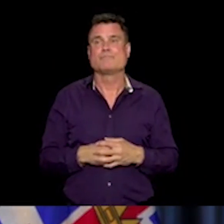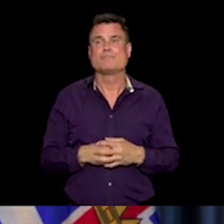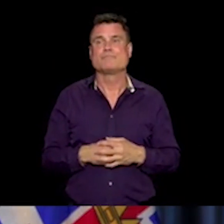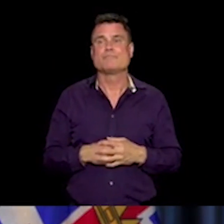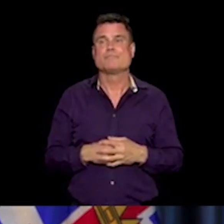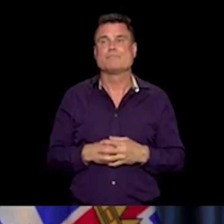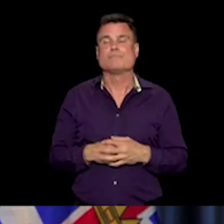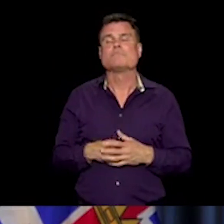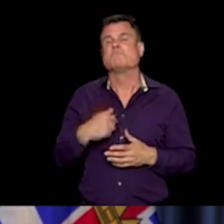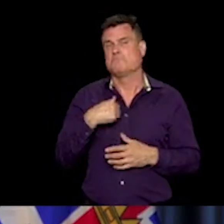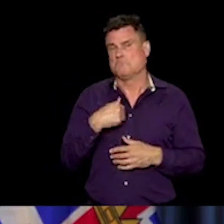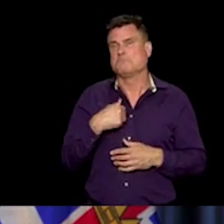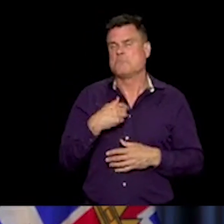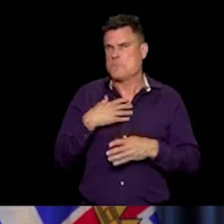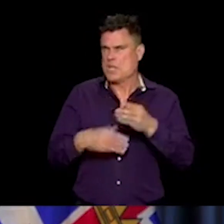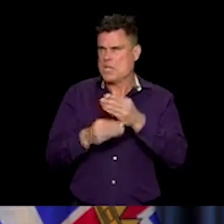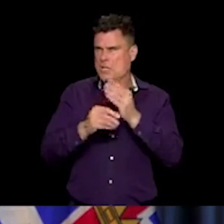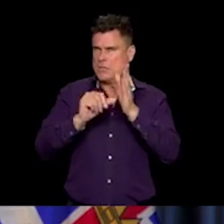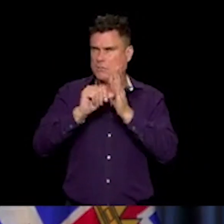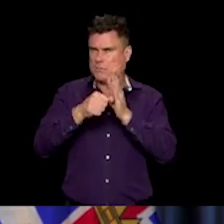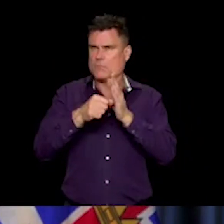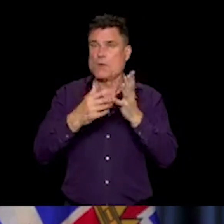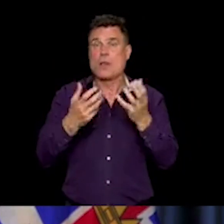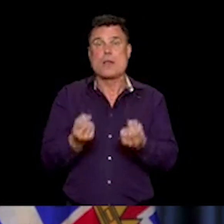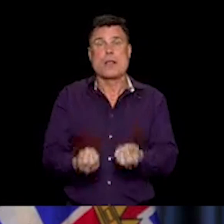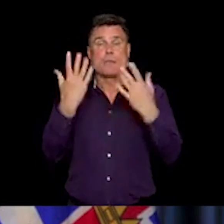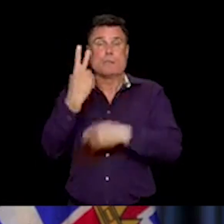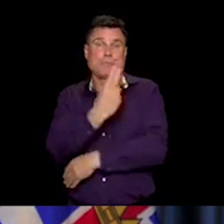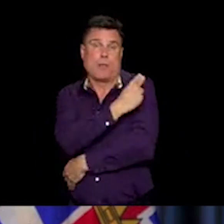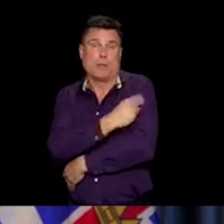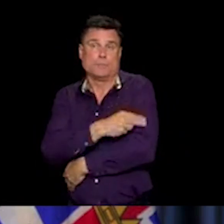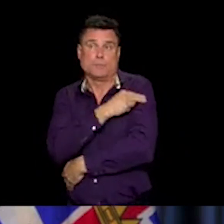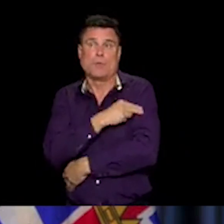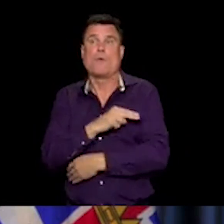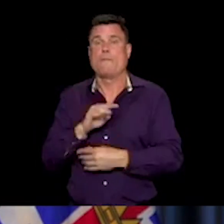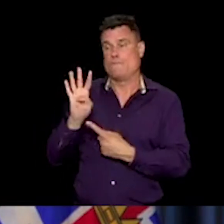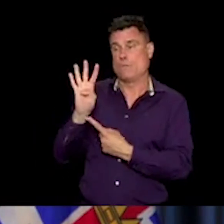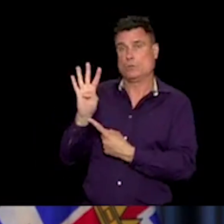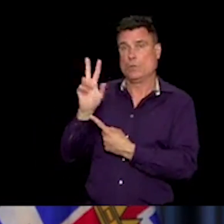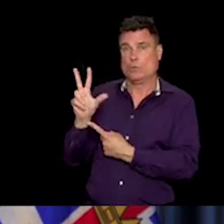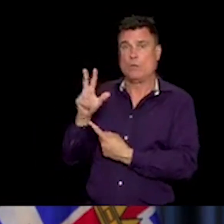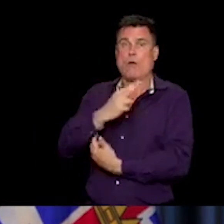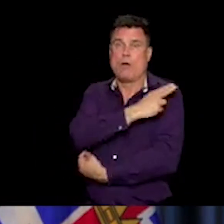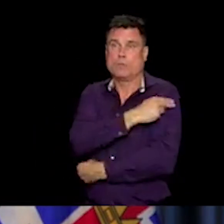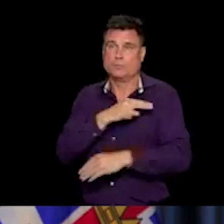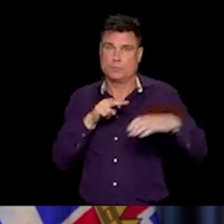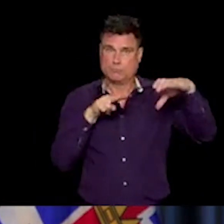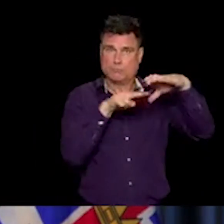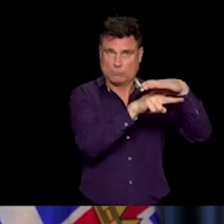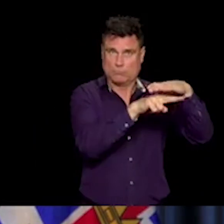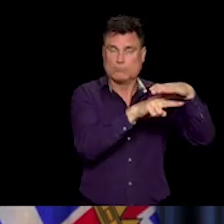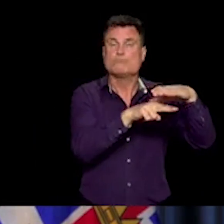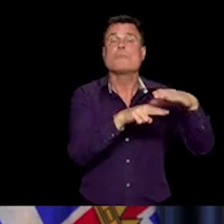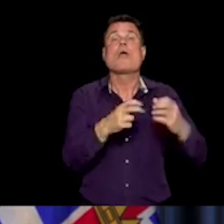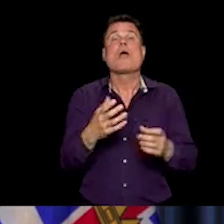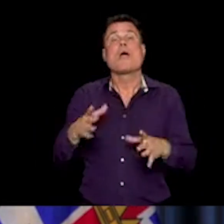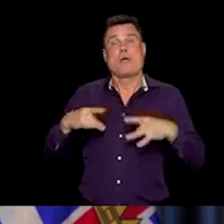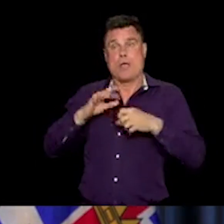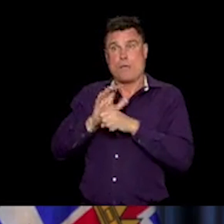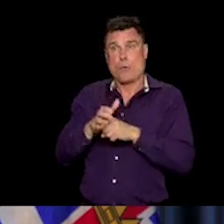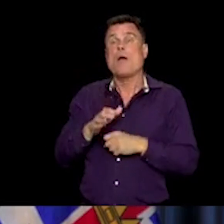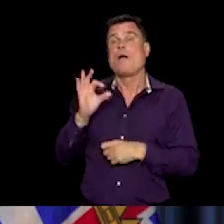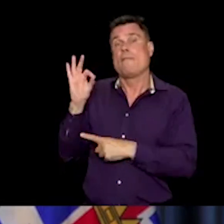the situation in long-term care remains serious, and the measures that have been put in place by medical health officers across British Columbia to protect residents